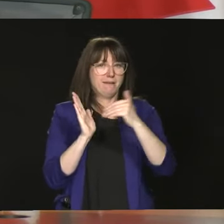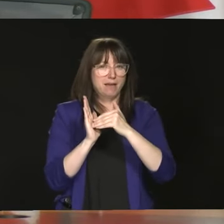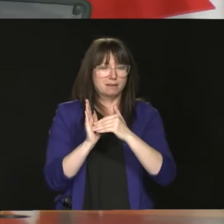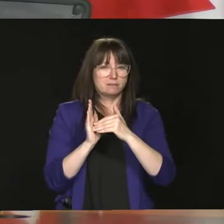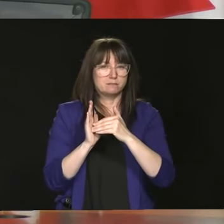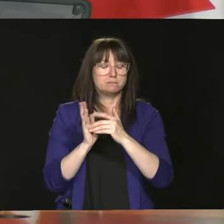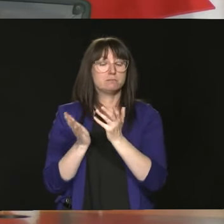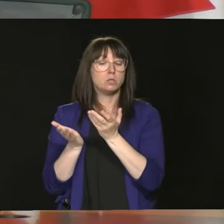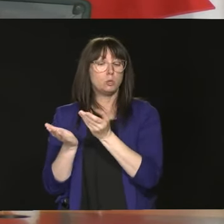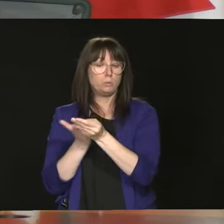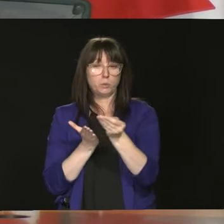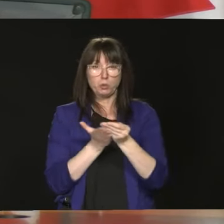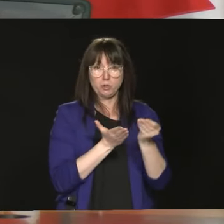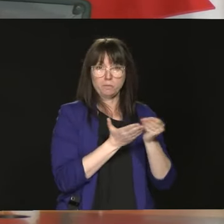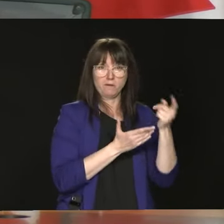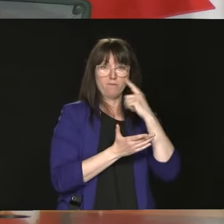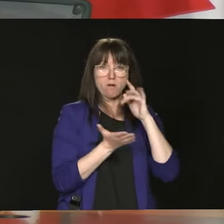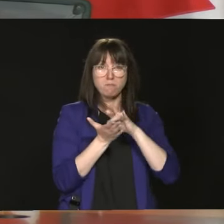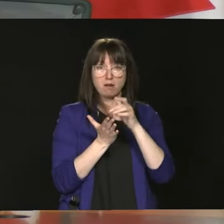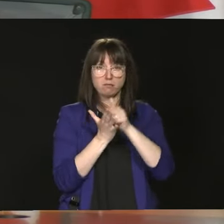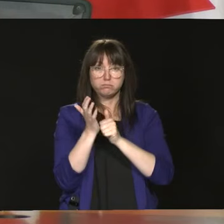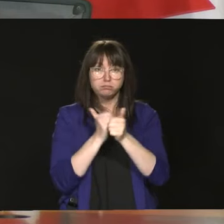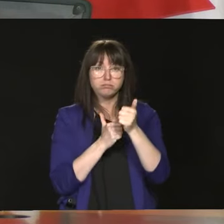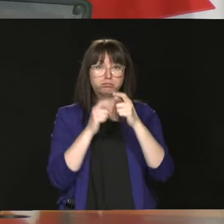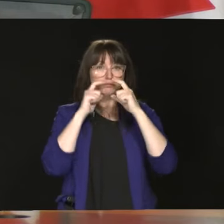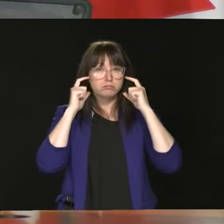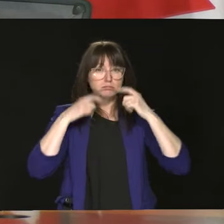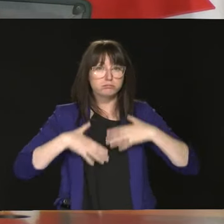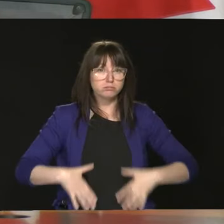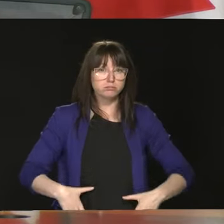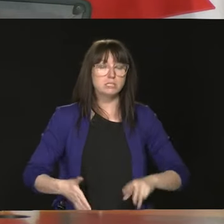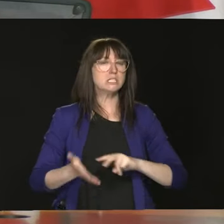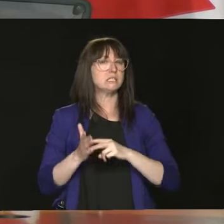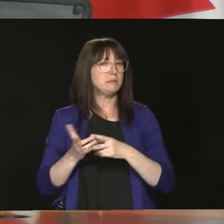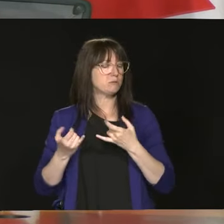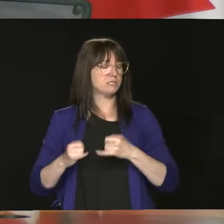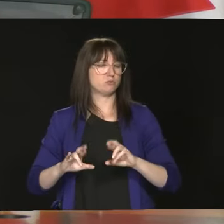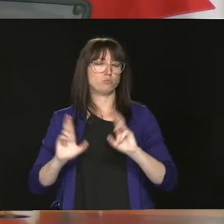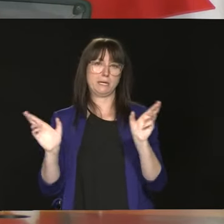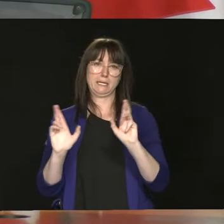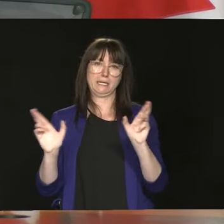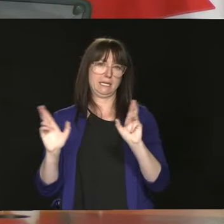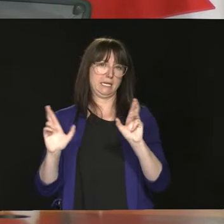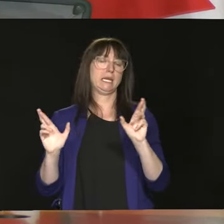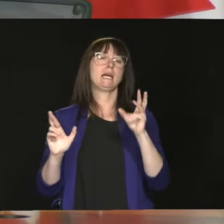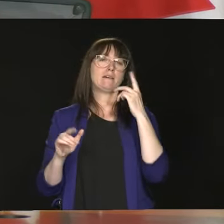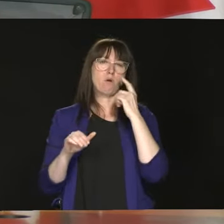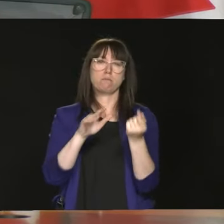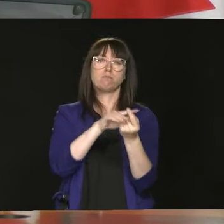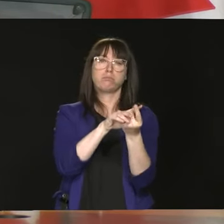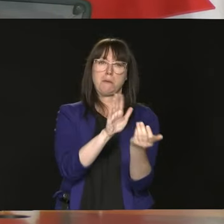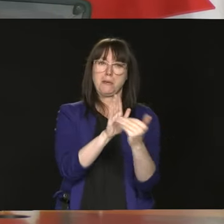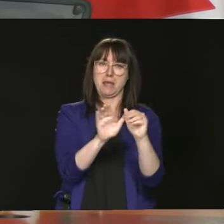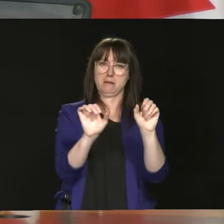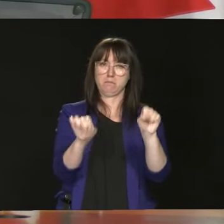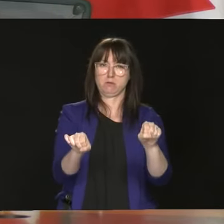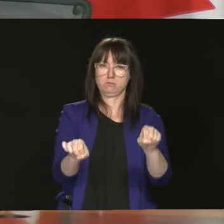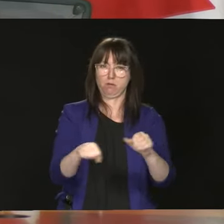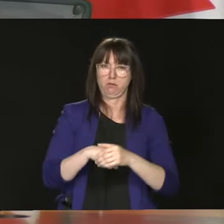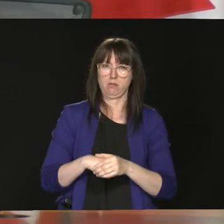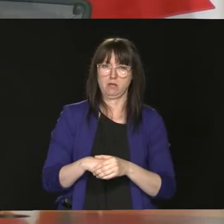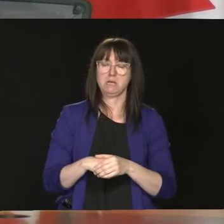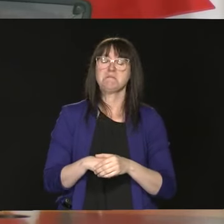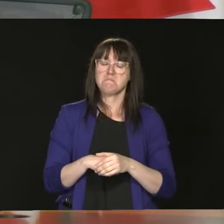possibility means that we are still preparing for all eventualities. In light of this reality, I am pleased